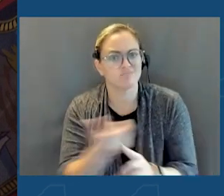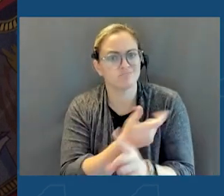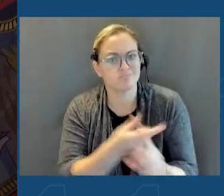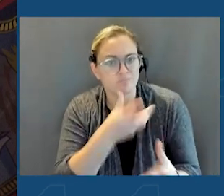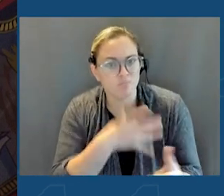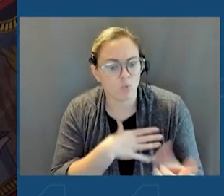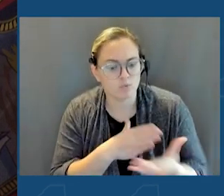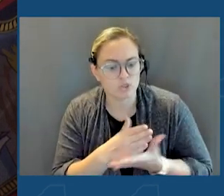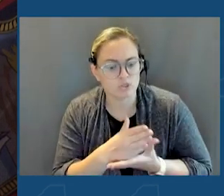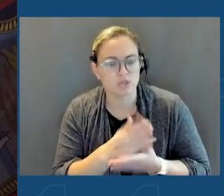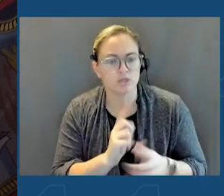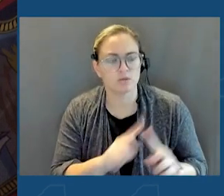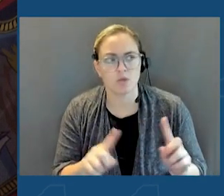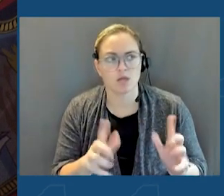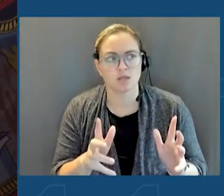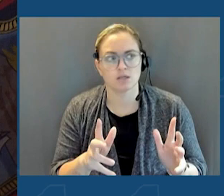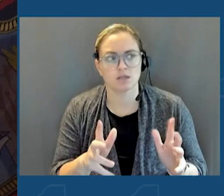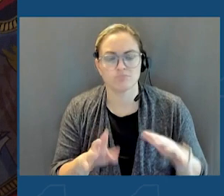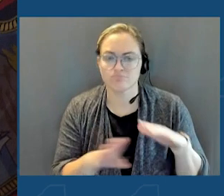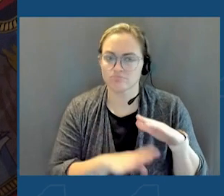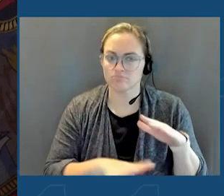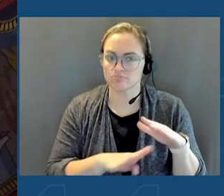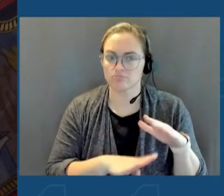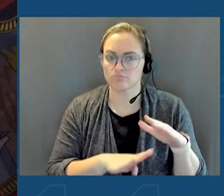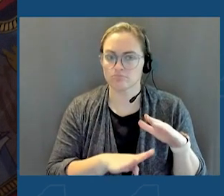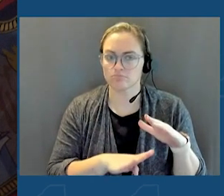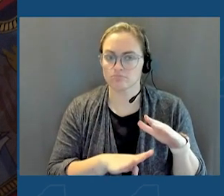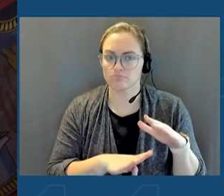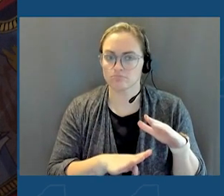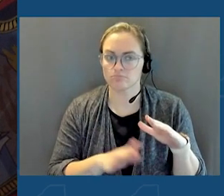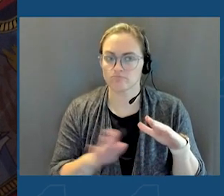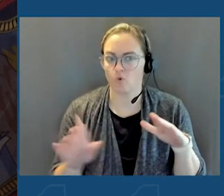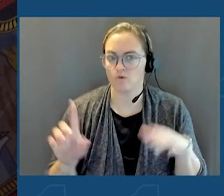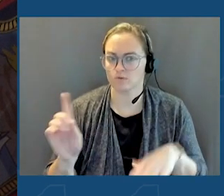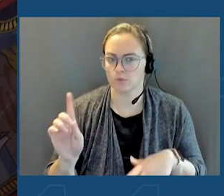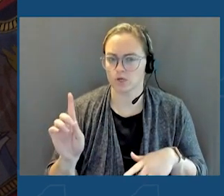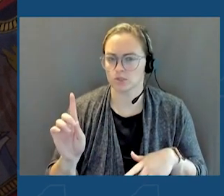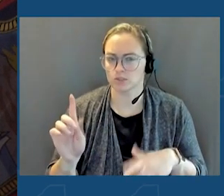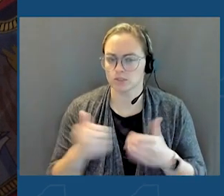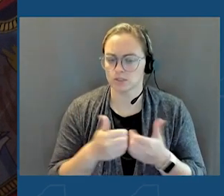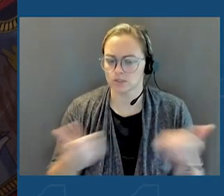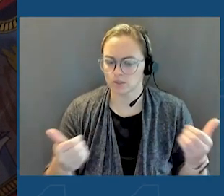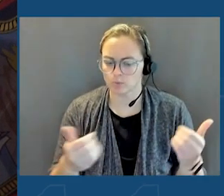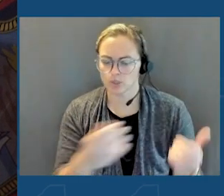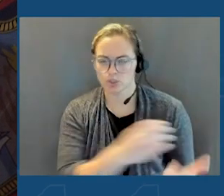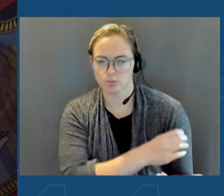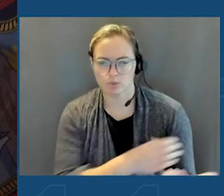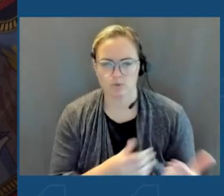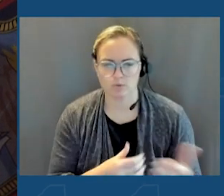also getting at the fundamental basis of our democracy, the separation of powers.